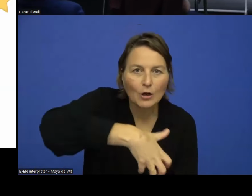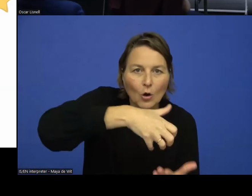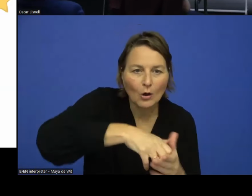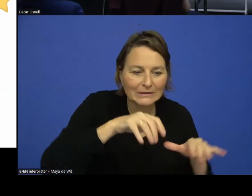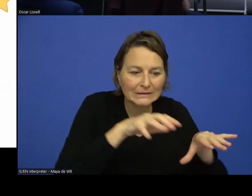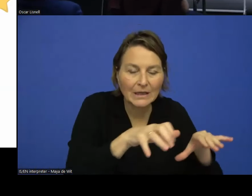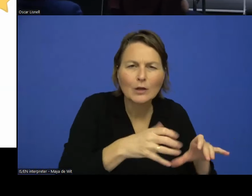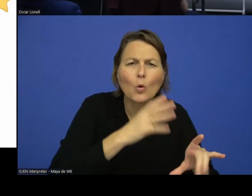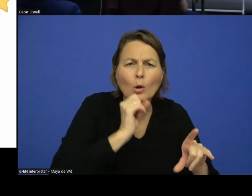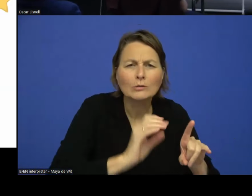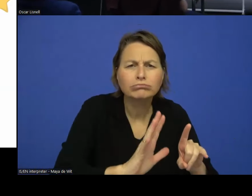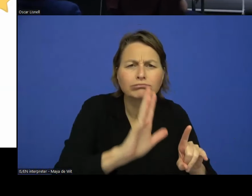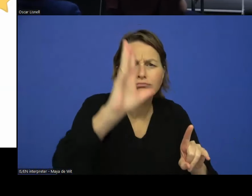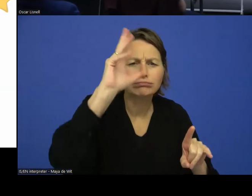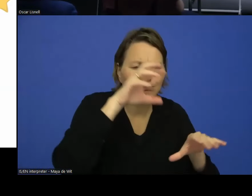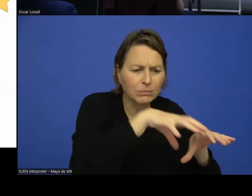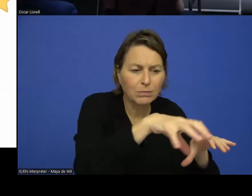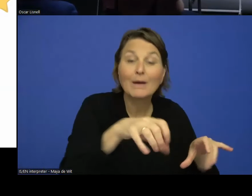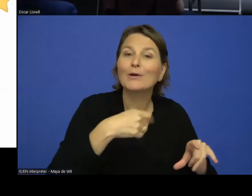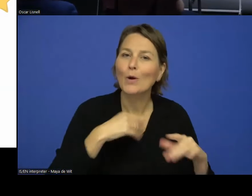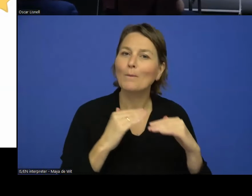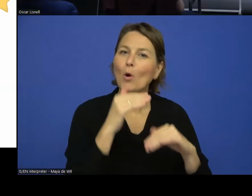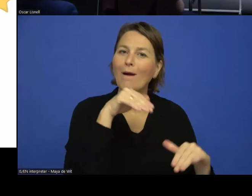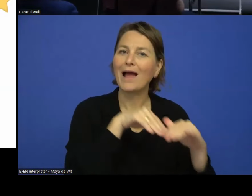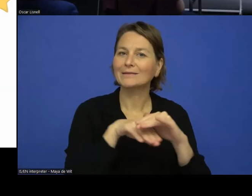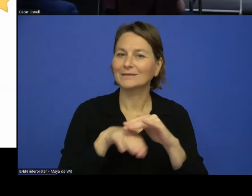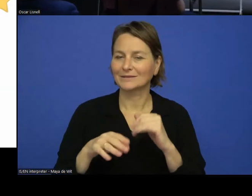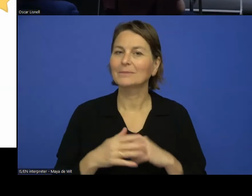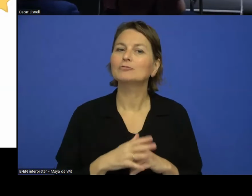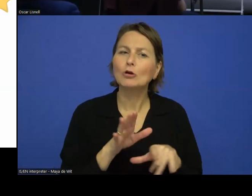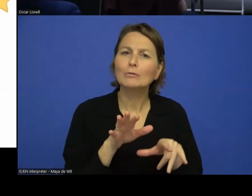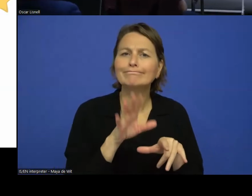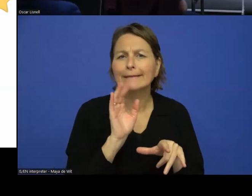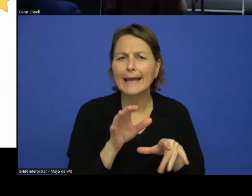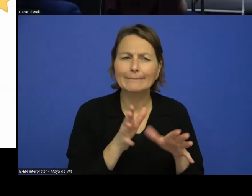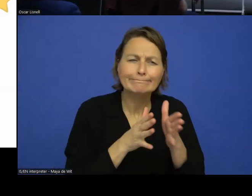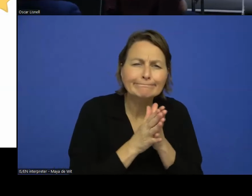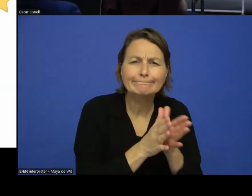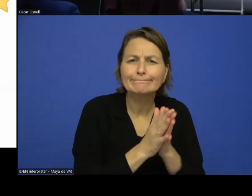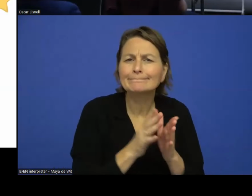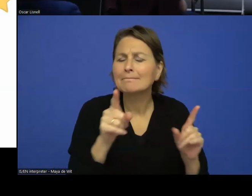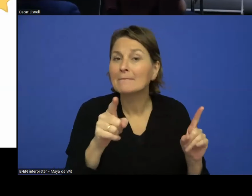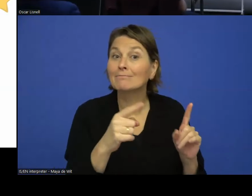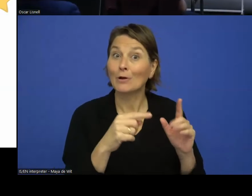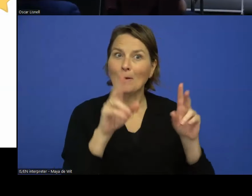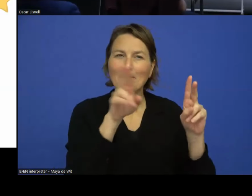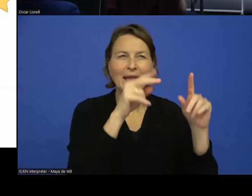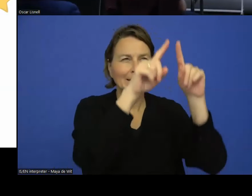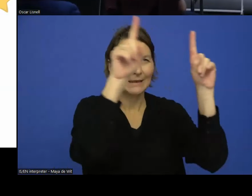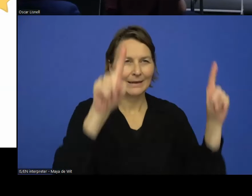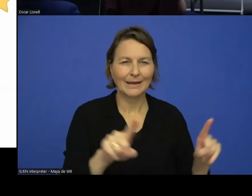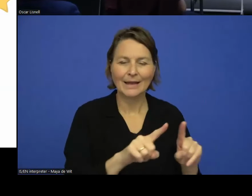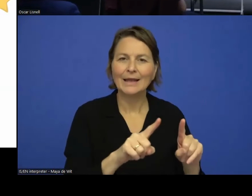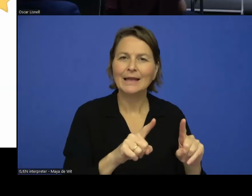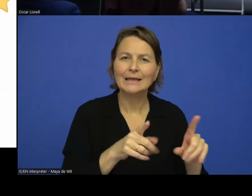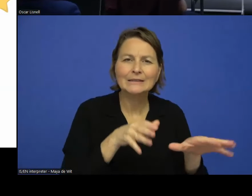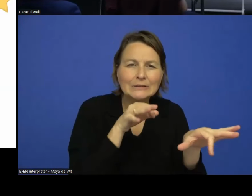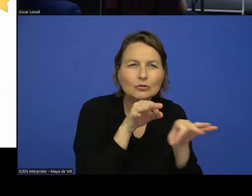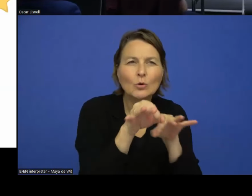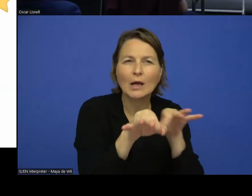made more accessible. Can we explain how this painting looks like? How can you tell? How can you describe